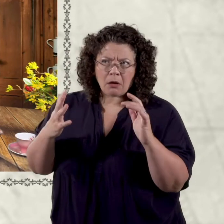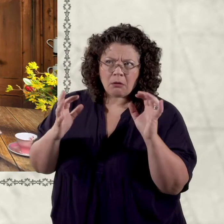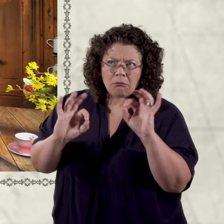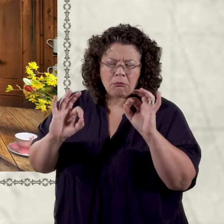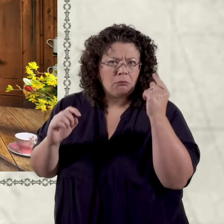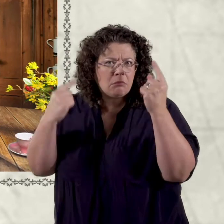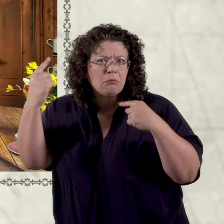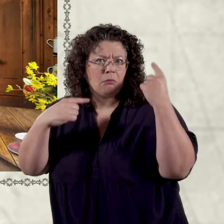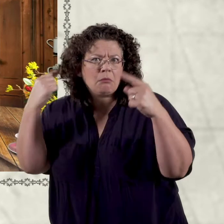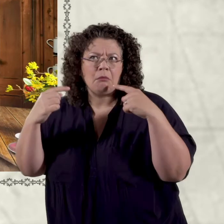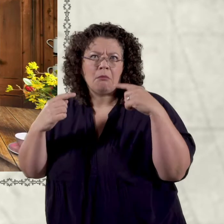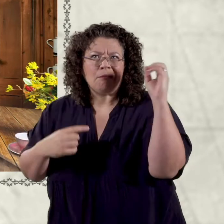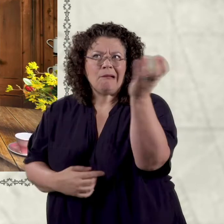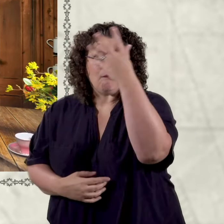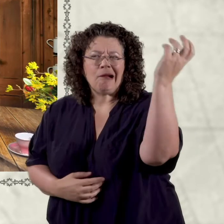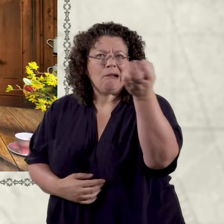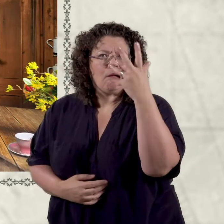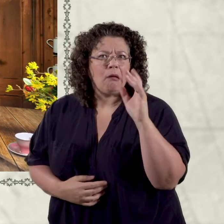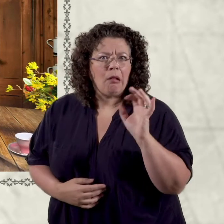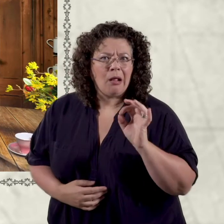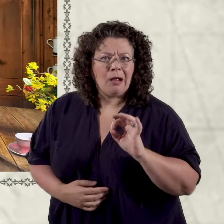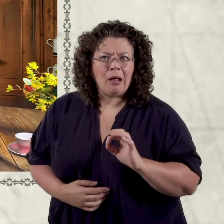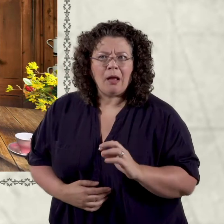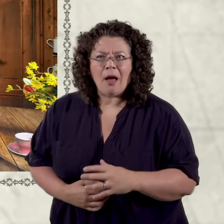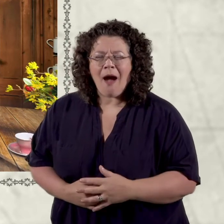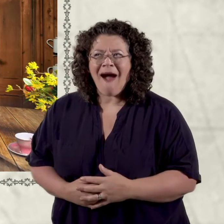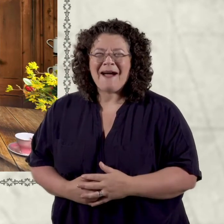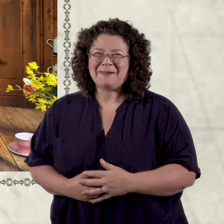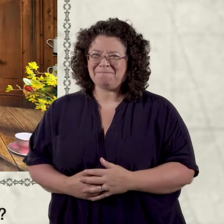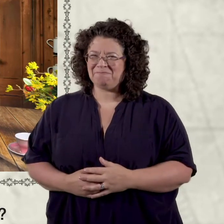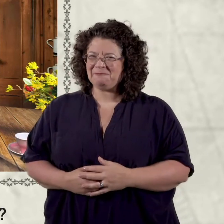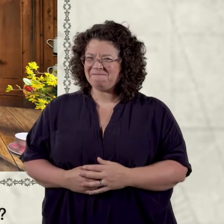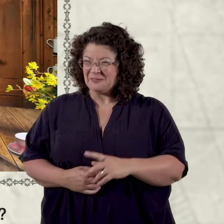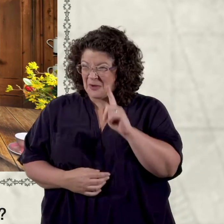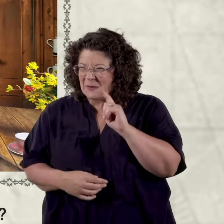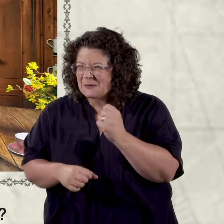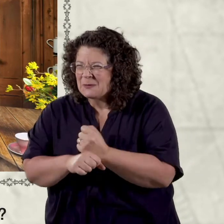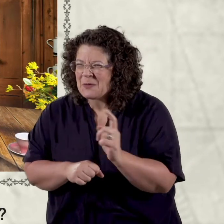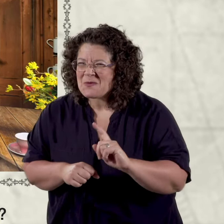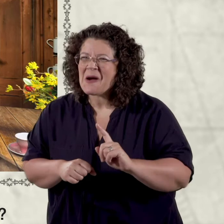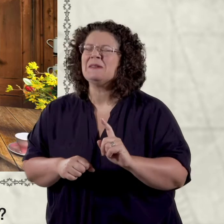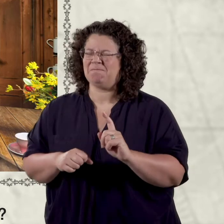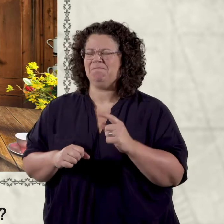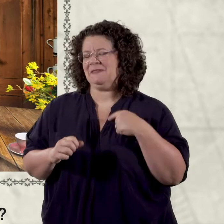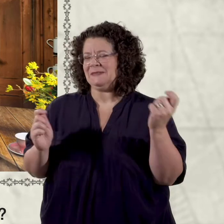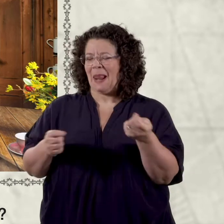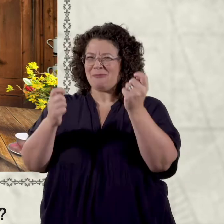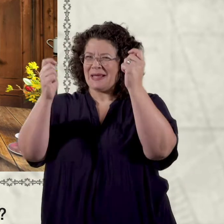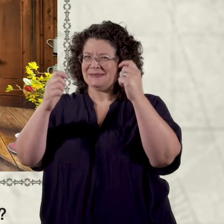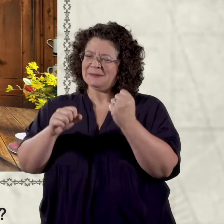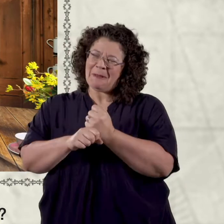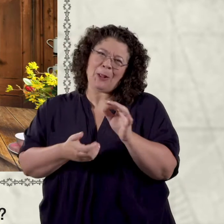7:30. And still no siren. Oh, do you know what I'm going to